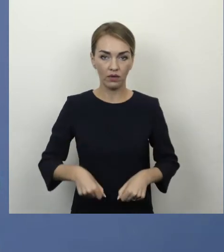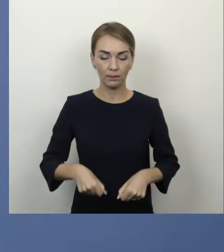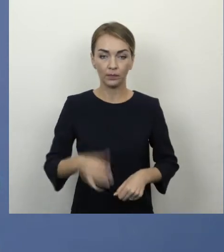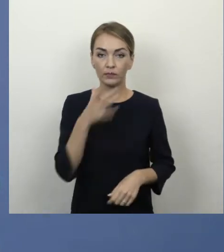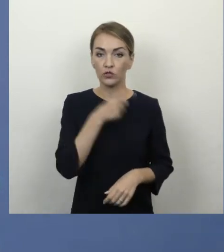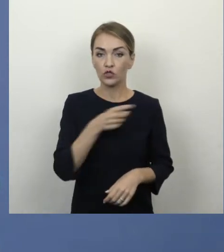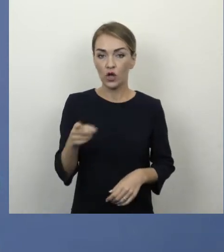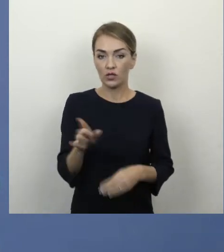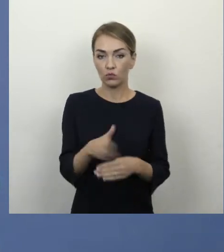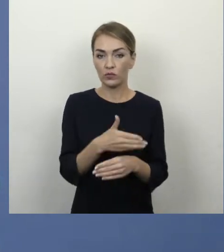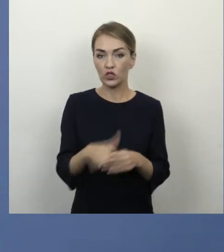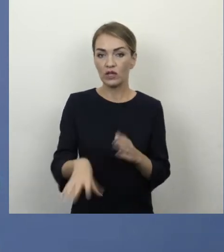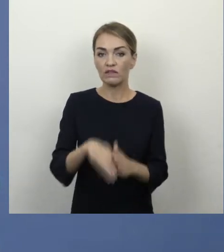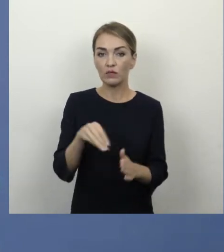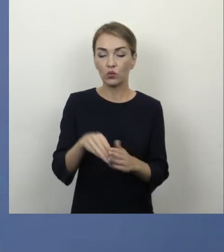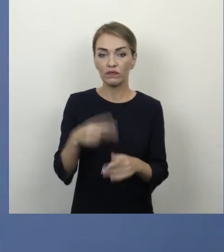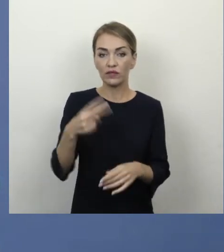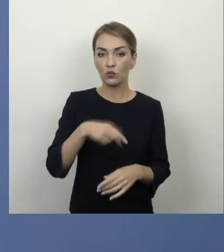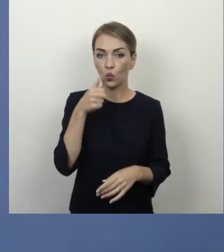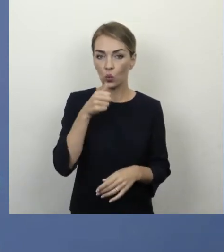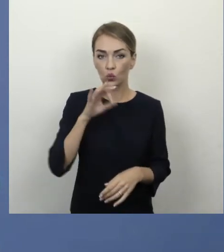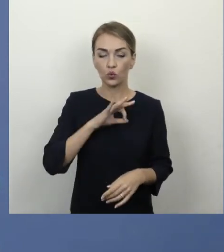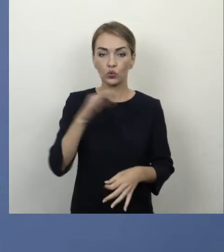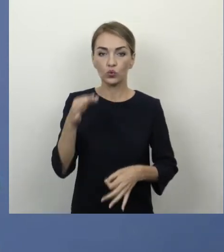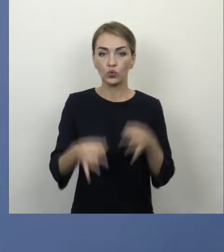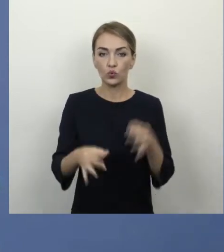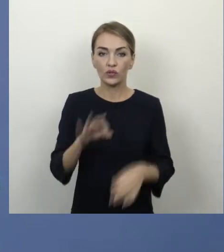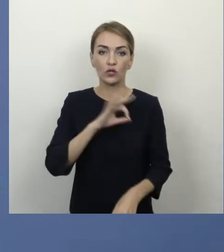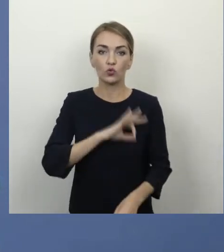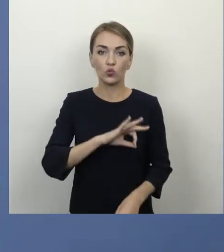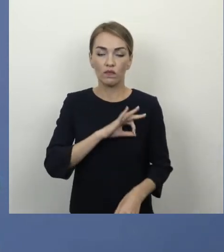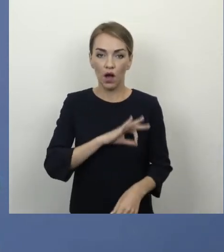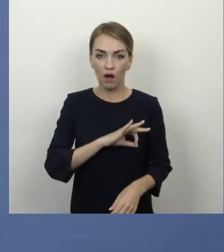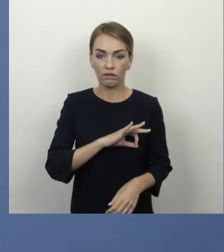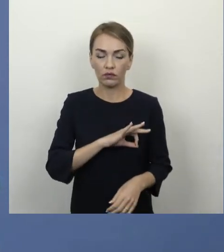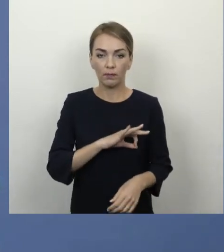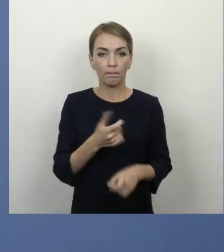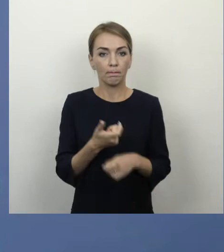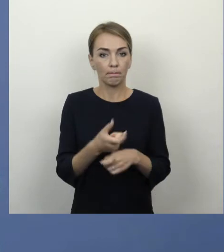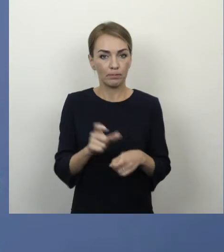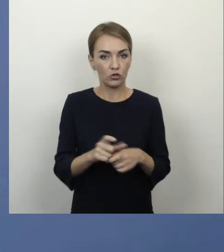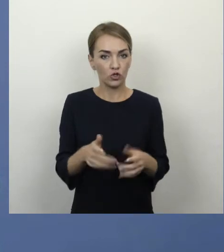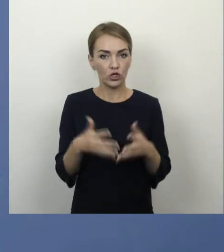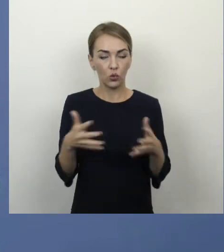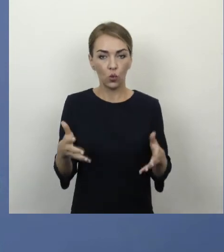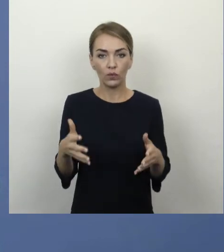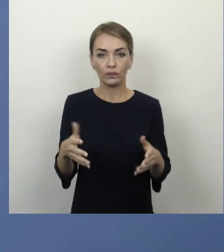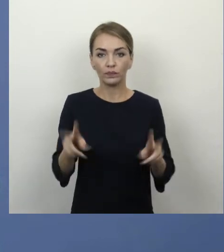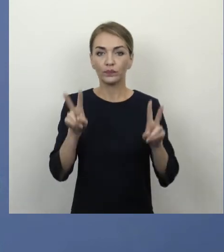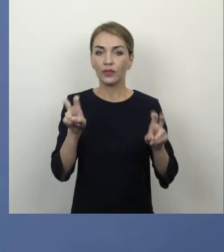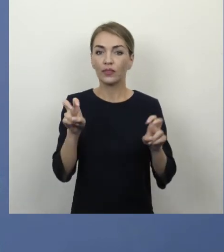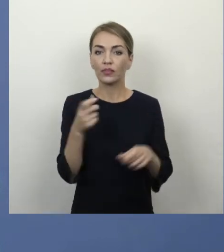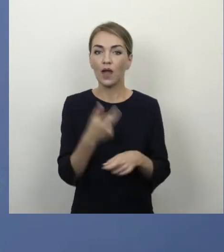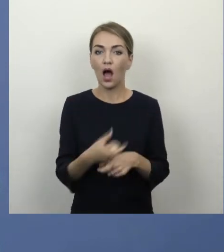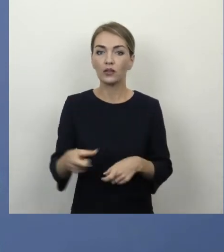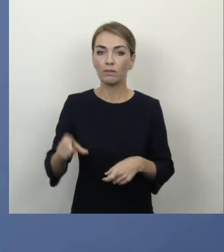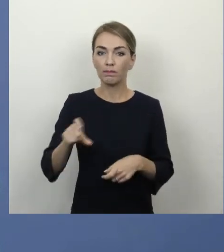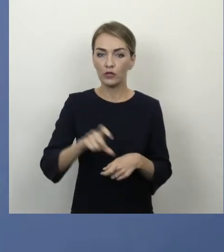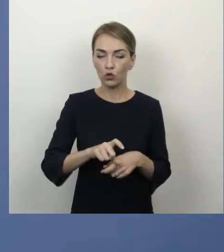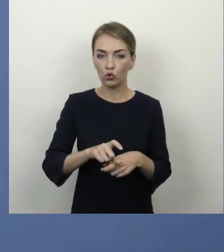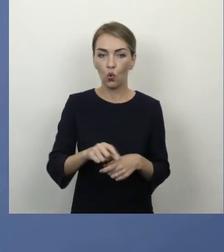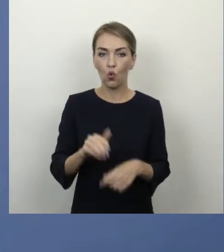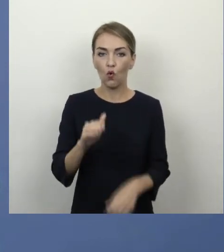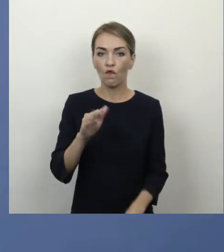to exercise his or her electoral right. In 2020, the court applied this position in a